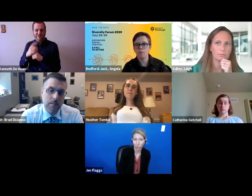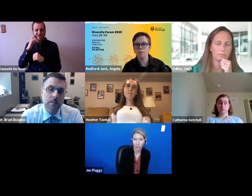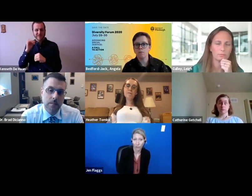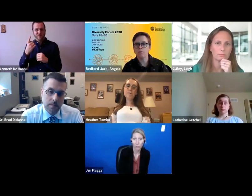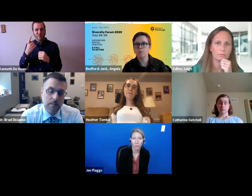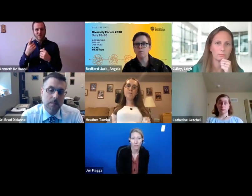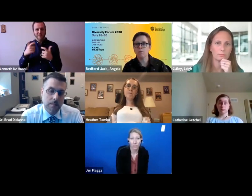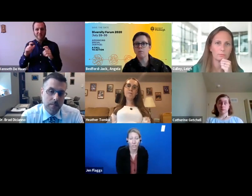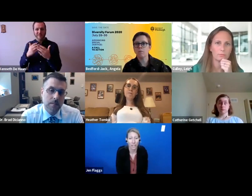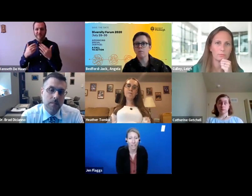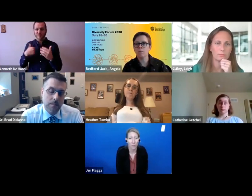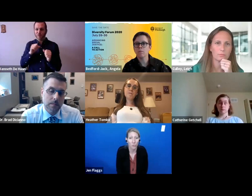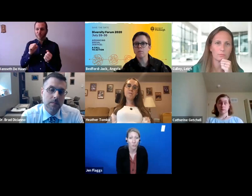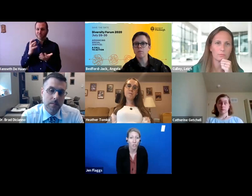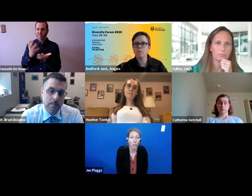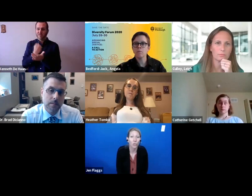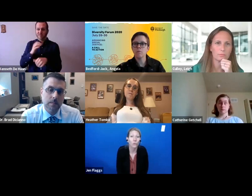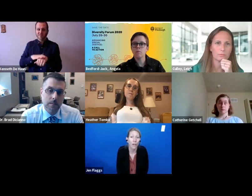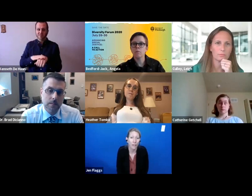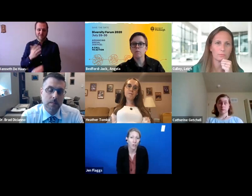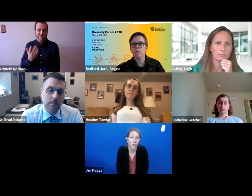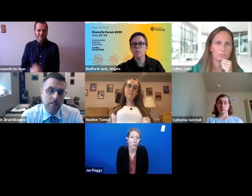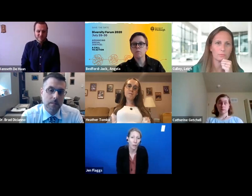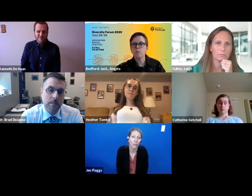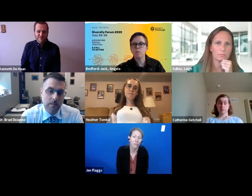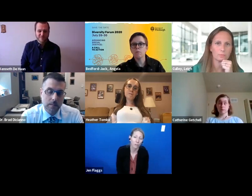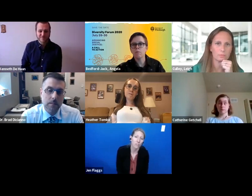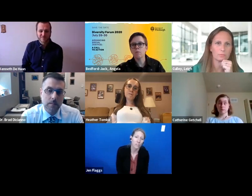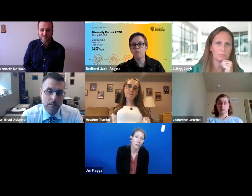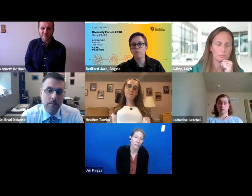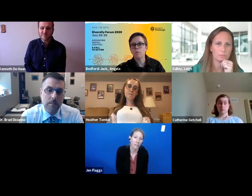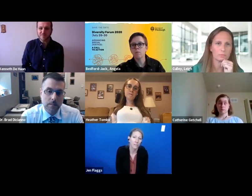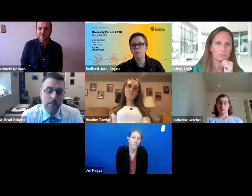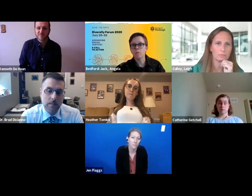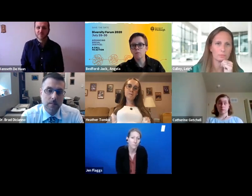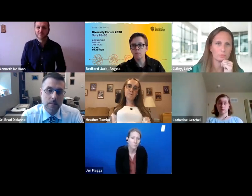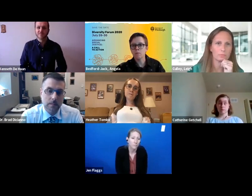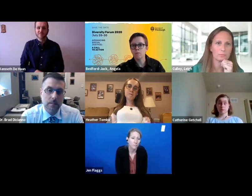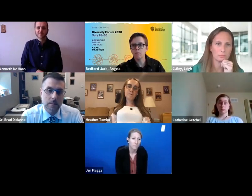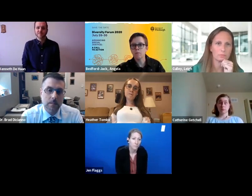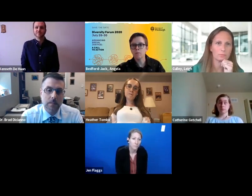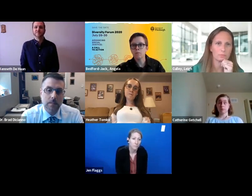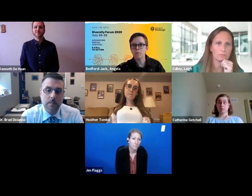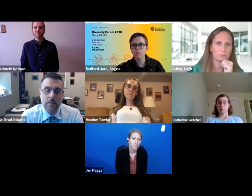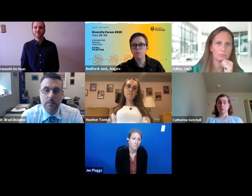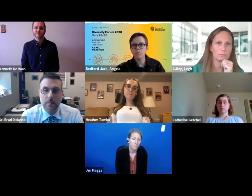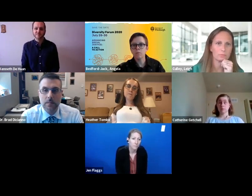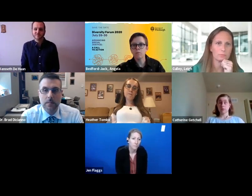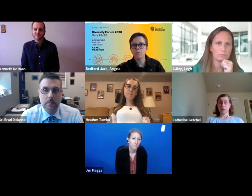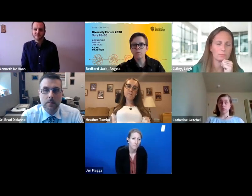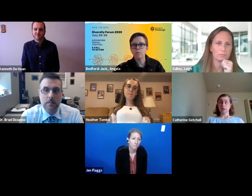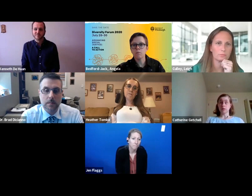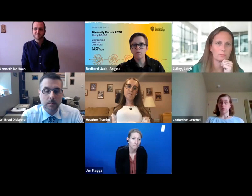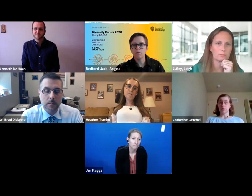the coronavirus, but taking this opportunity to include that in our new way of designing things.